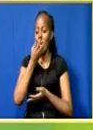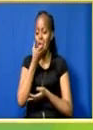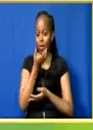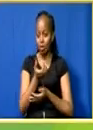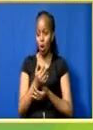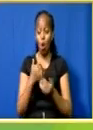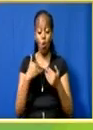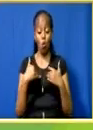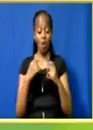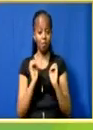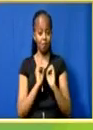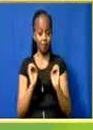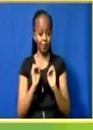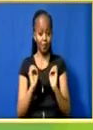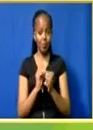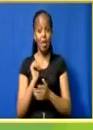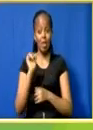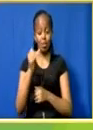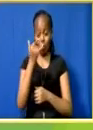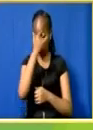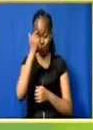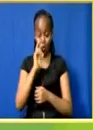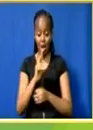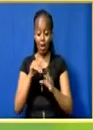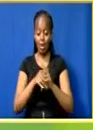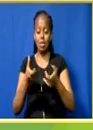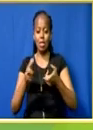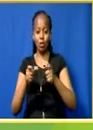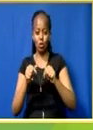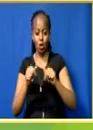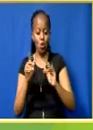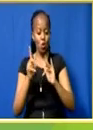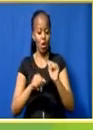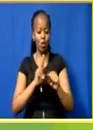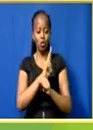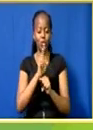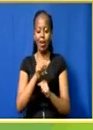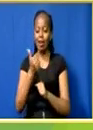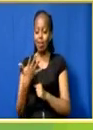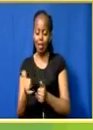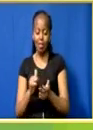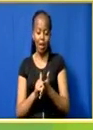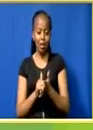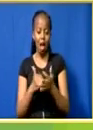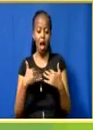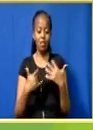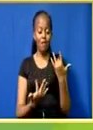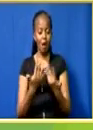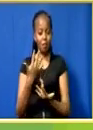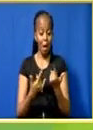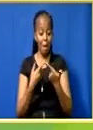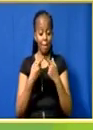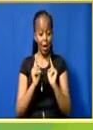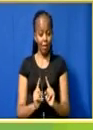do not have a source of heat. Yes, because we are in the studio. We yes. cannot use anything that is source of heat. Okay.